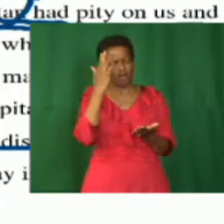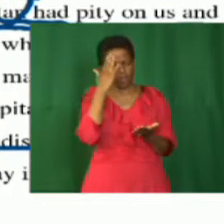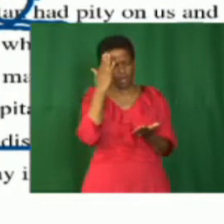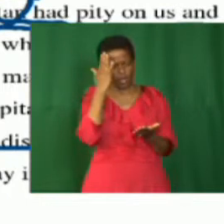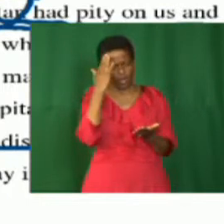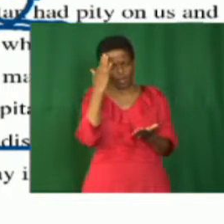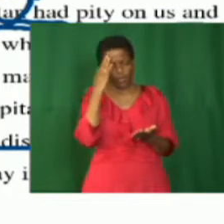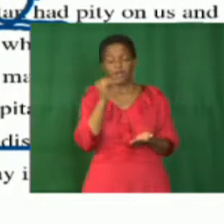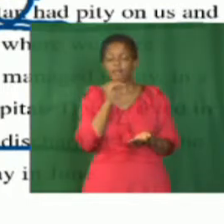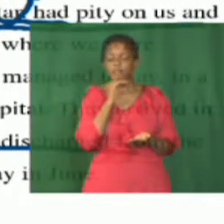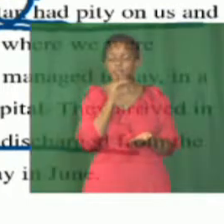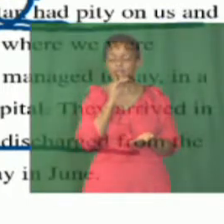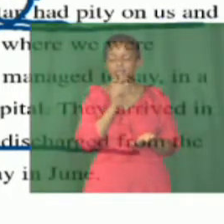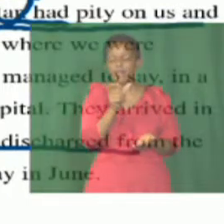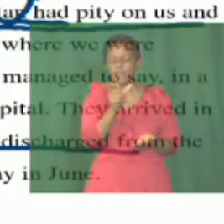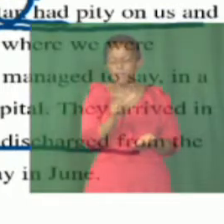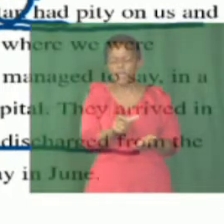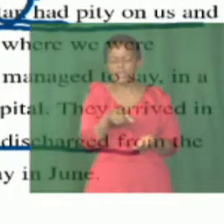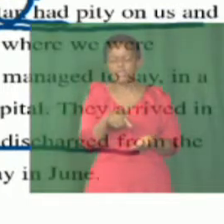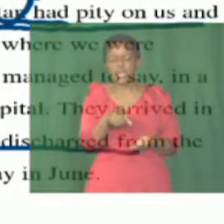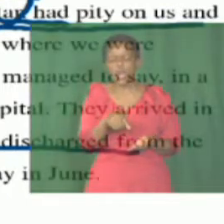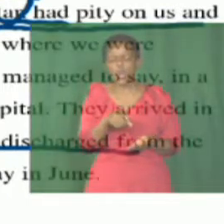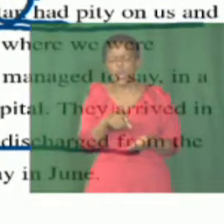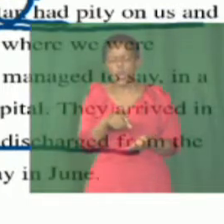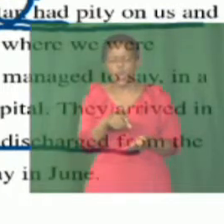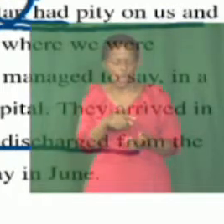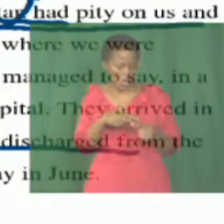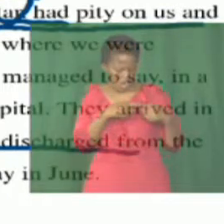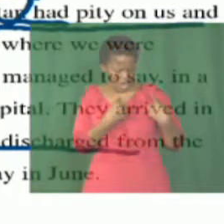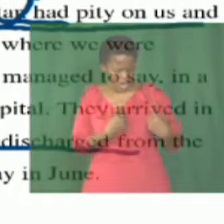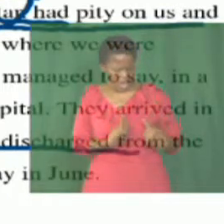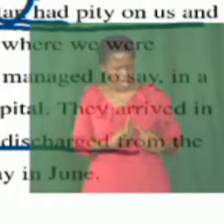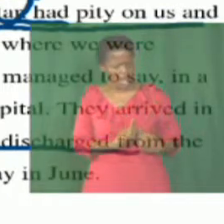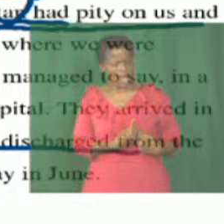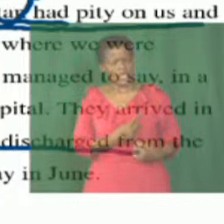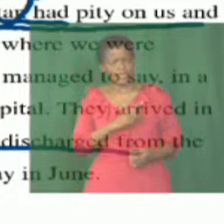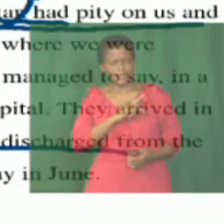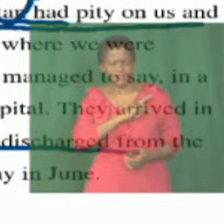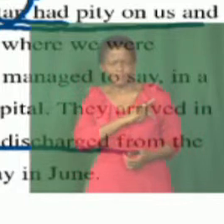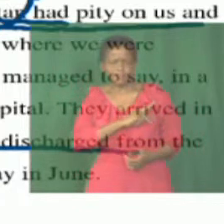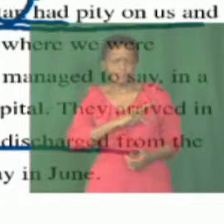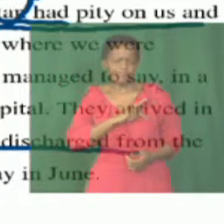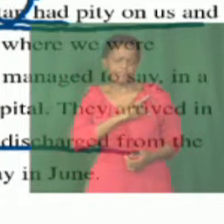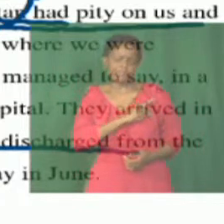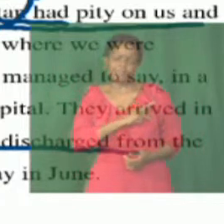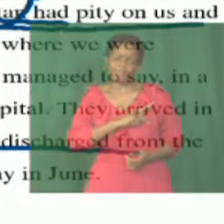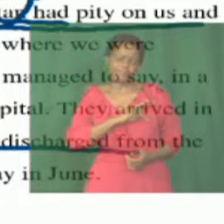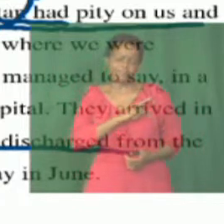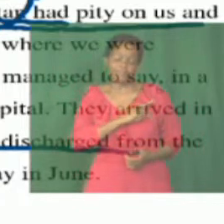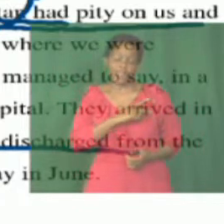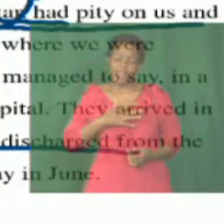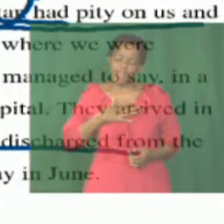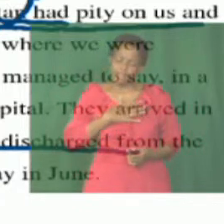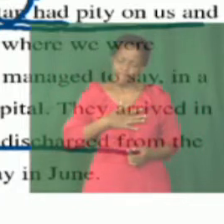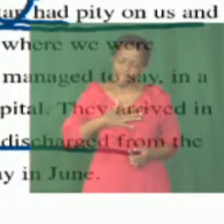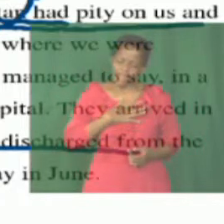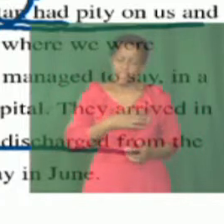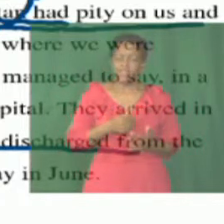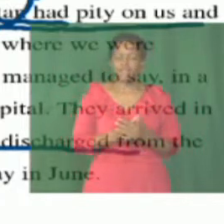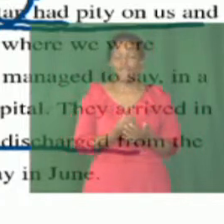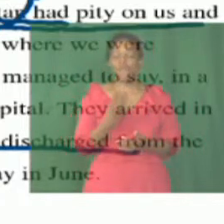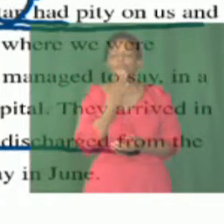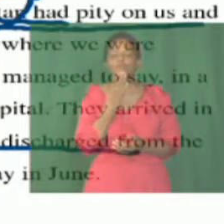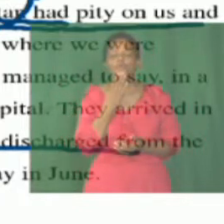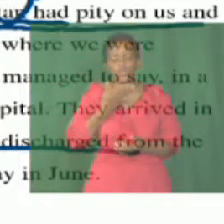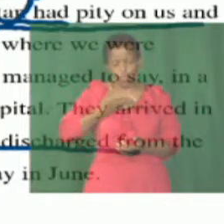a kind heart. So this person felt pity for the two boys and was able to help